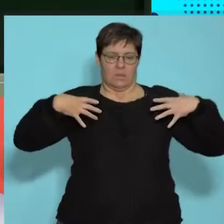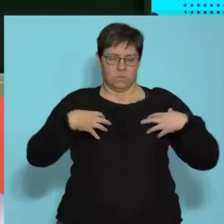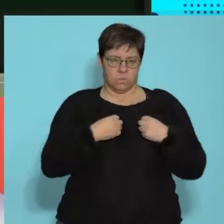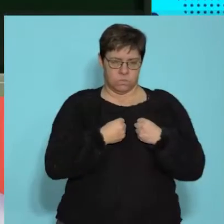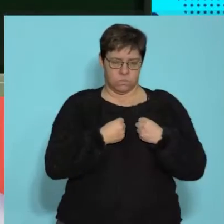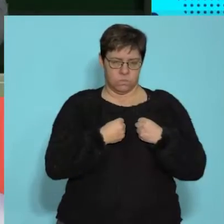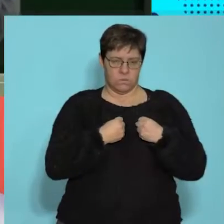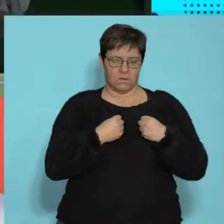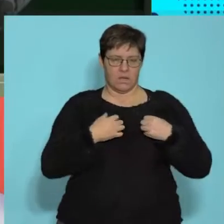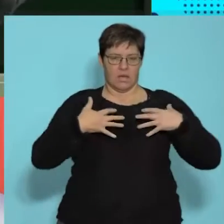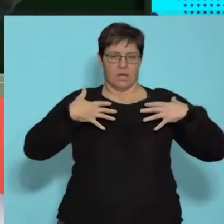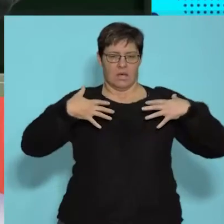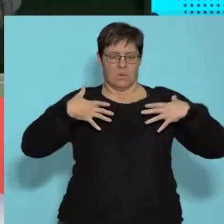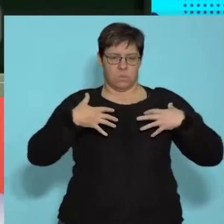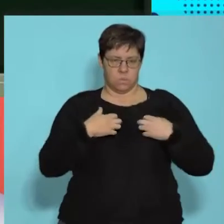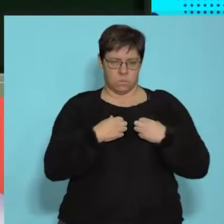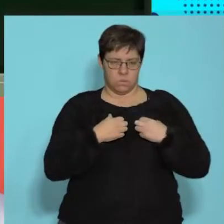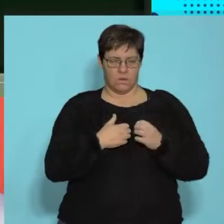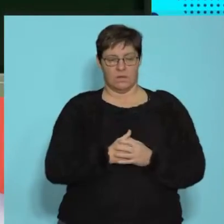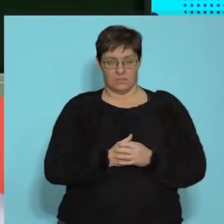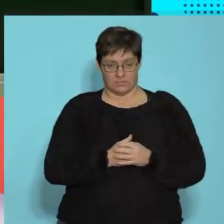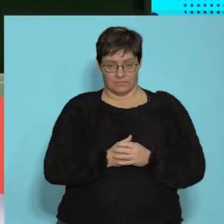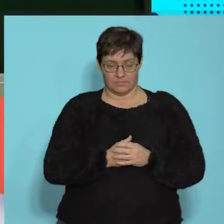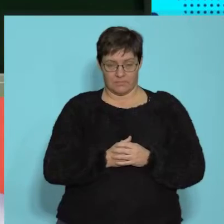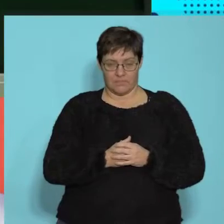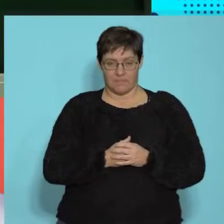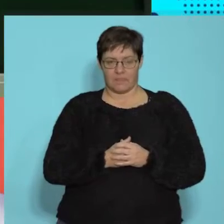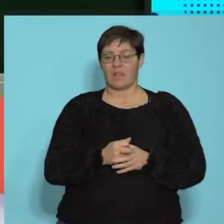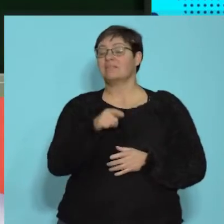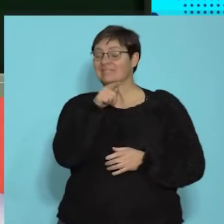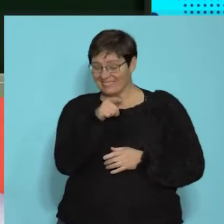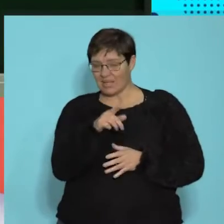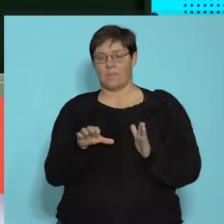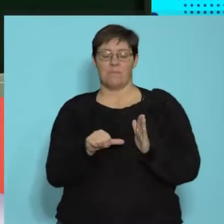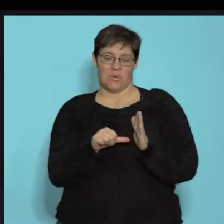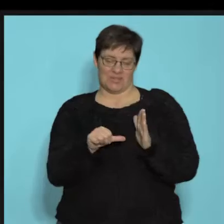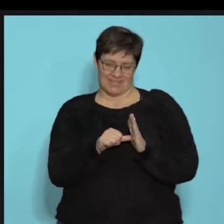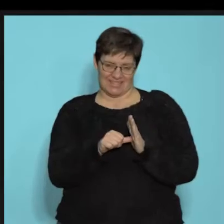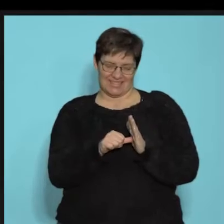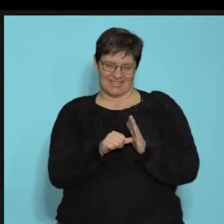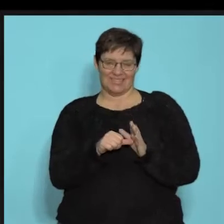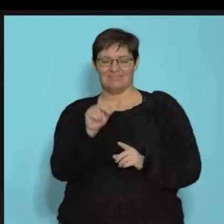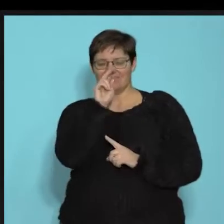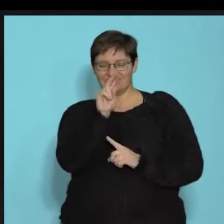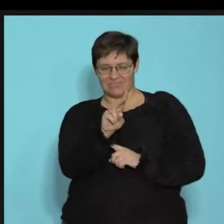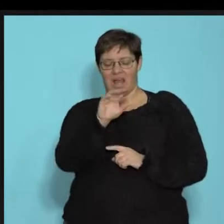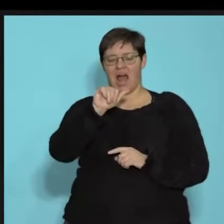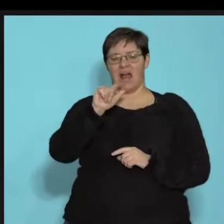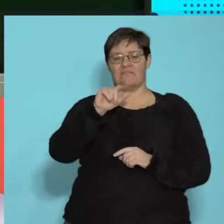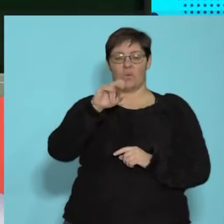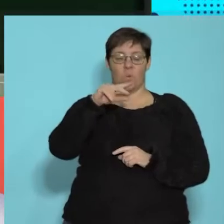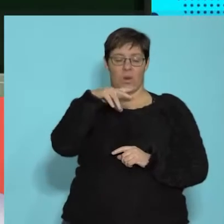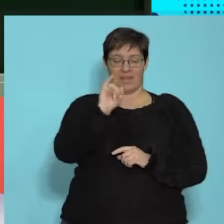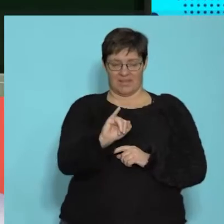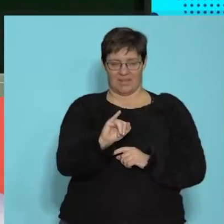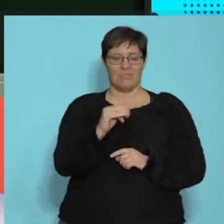inflating, slightly deflating, inflating, slightly deflating. And that is really important when it comes to the alveoli.